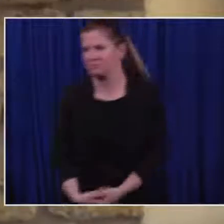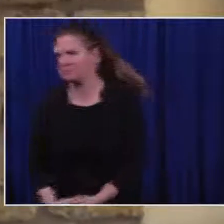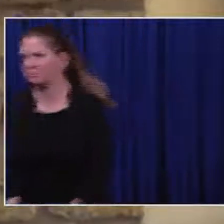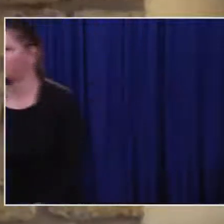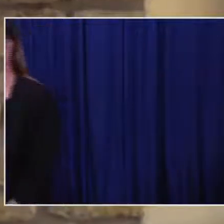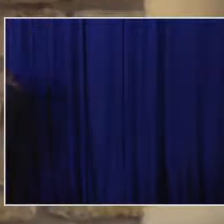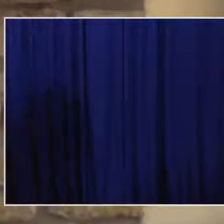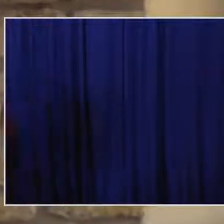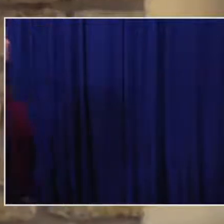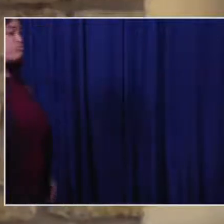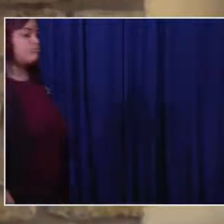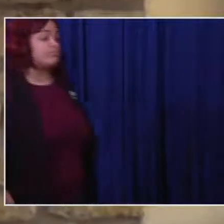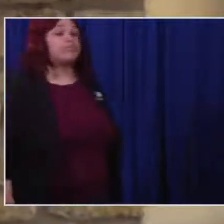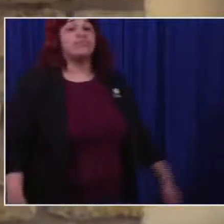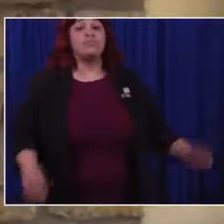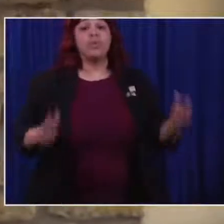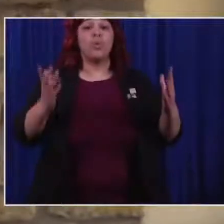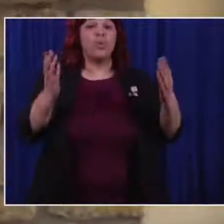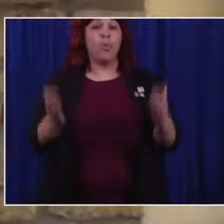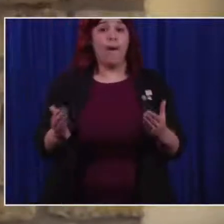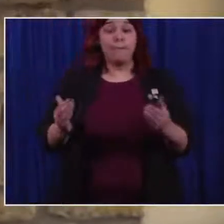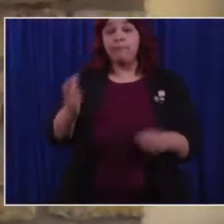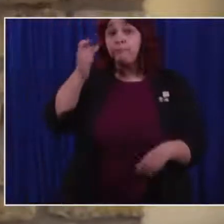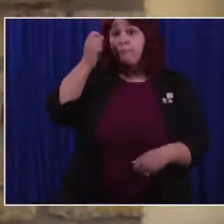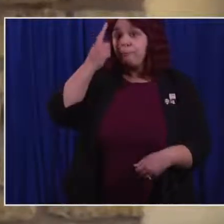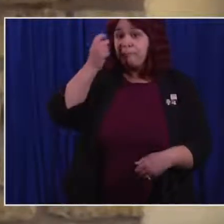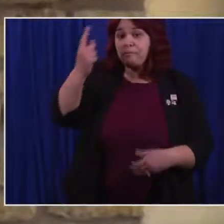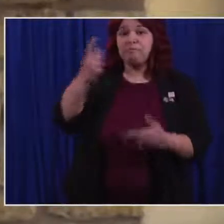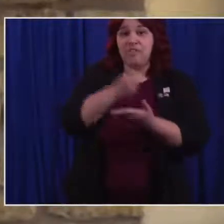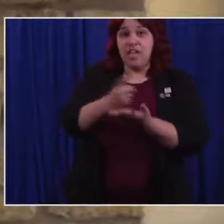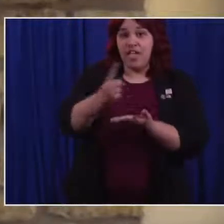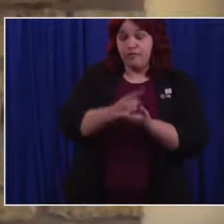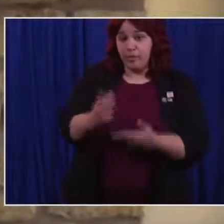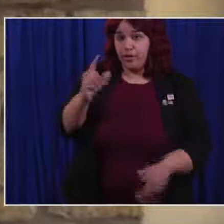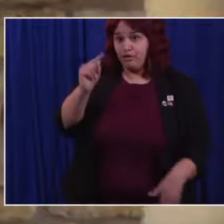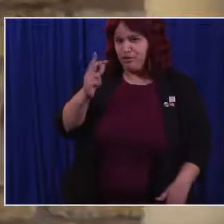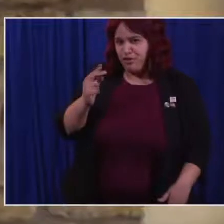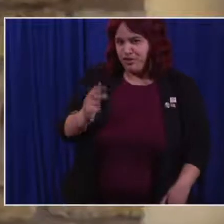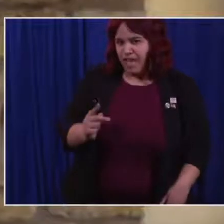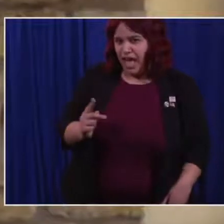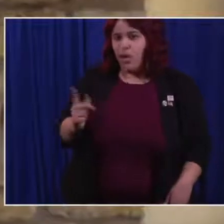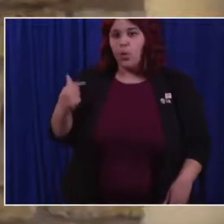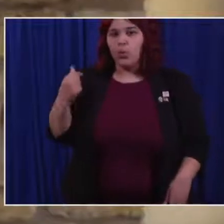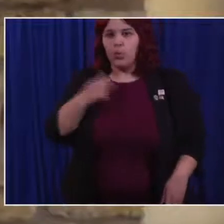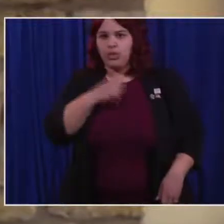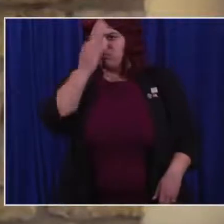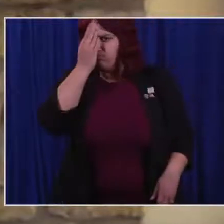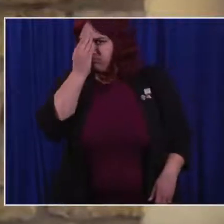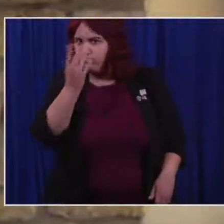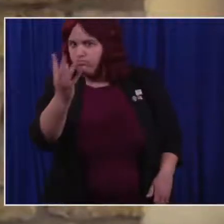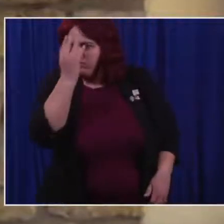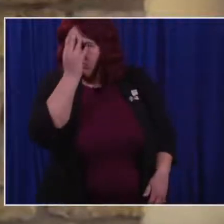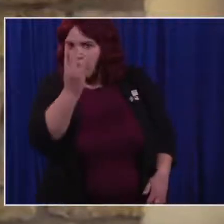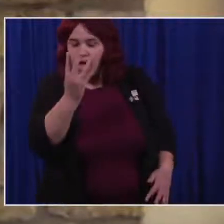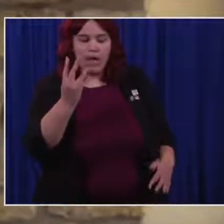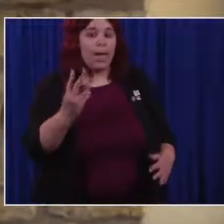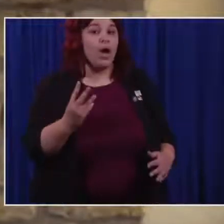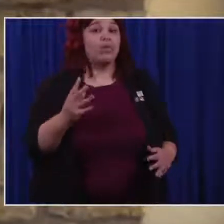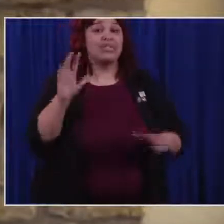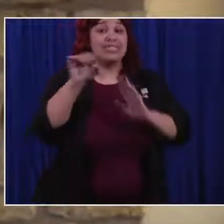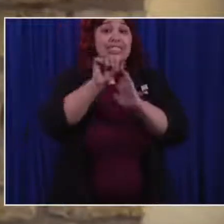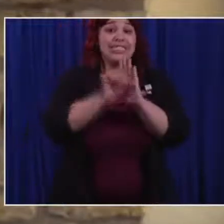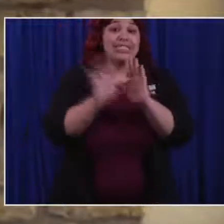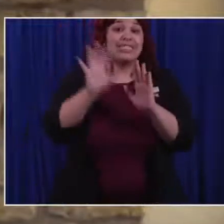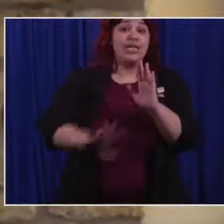see that number, that statewide number, what it's doing every Thursday. Our goal, what we hope, of course, is that it continues